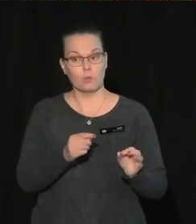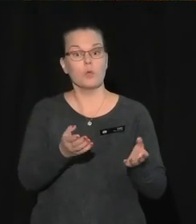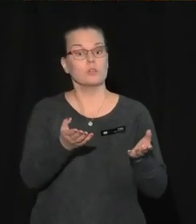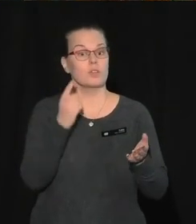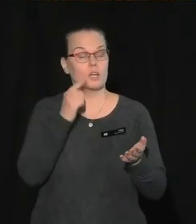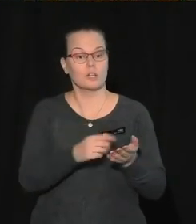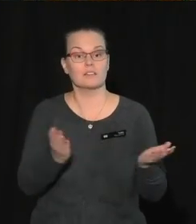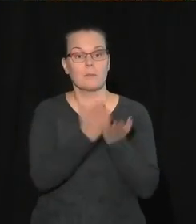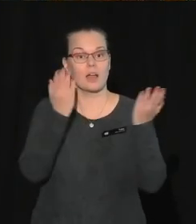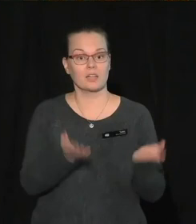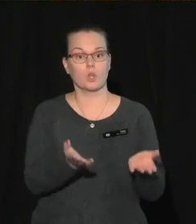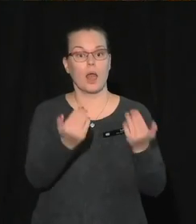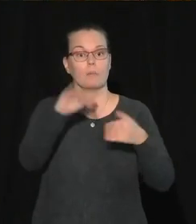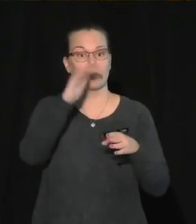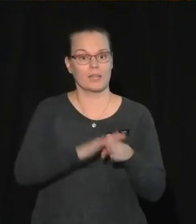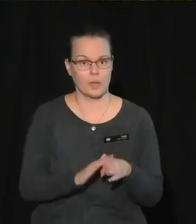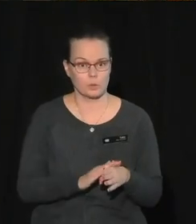usable by